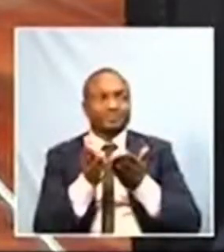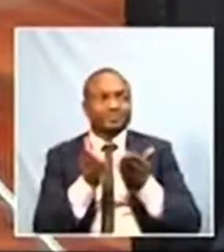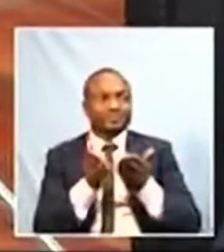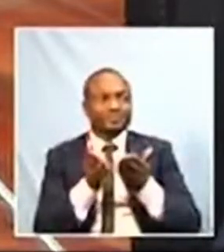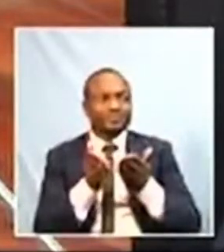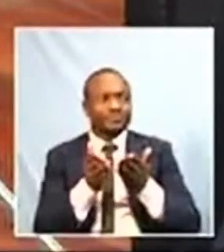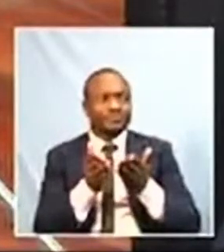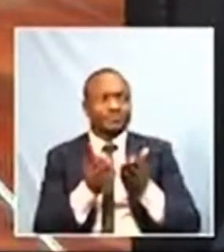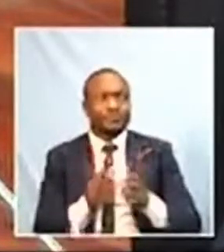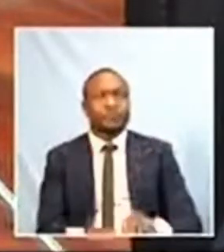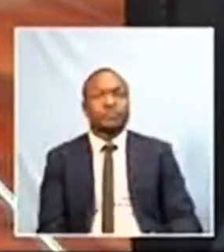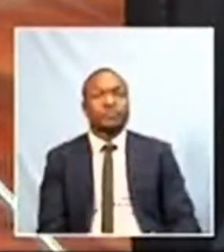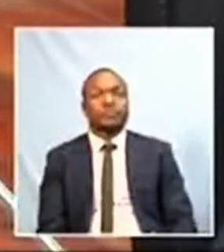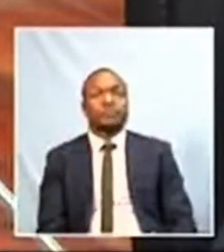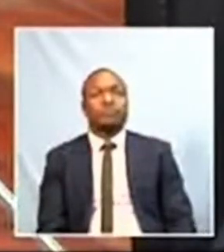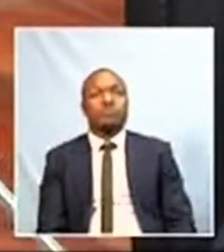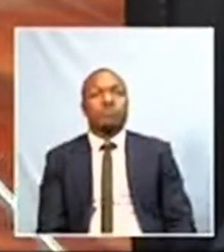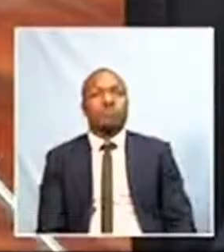Second